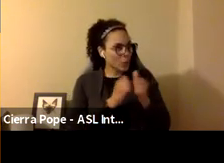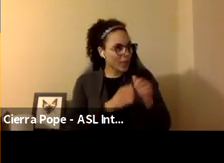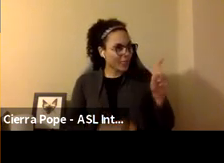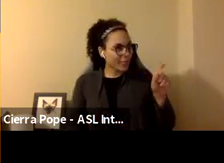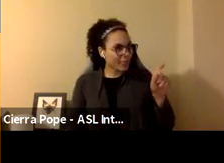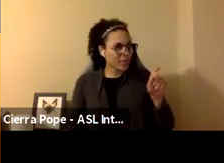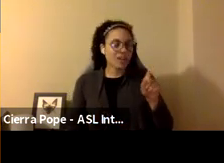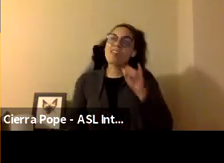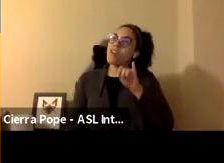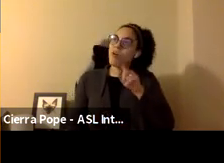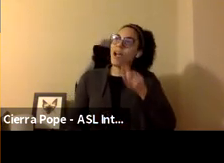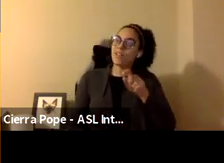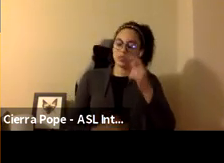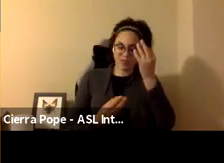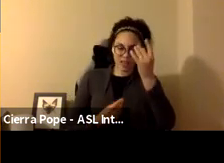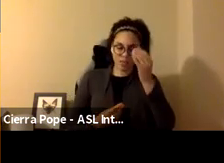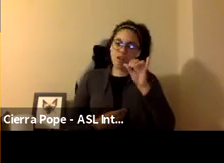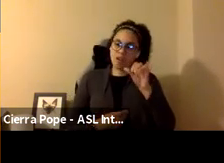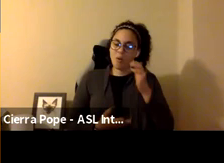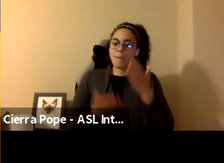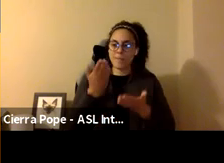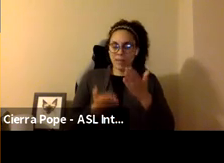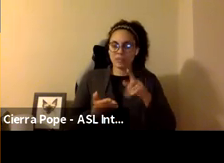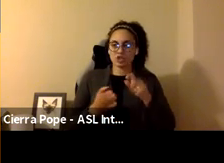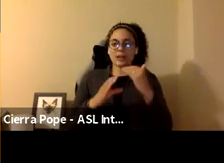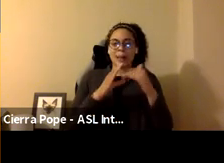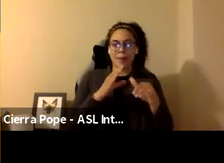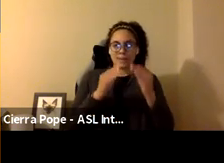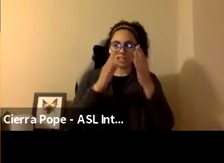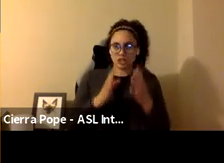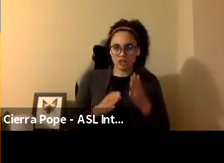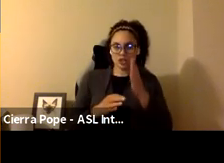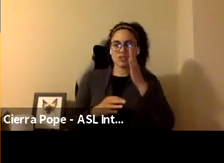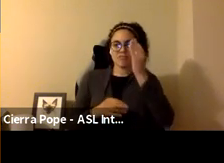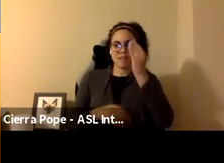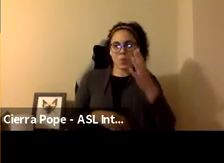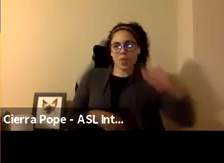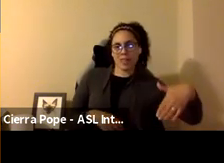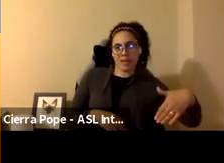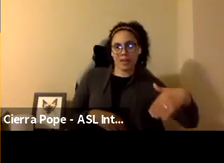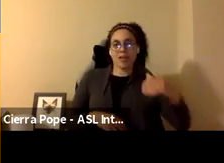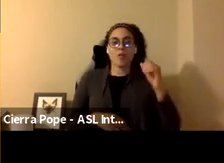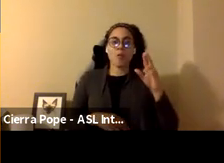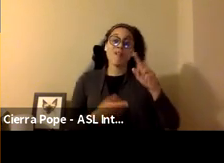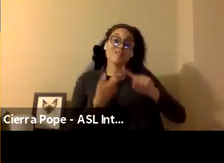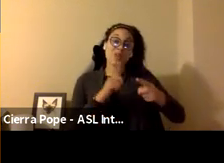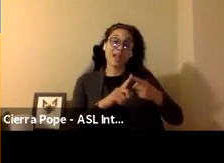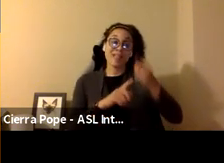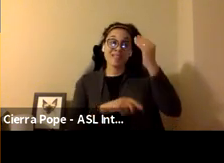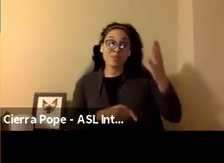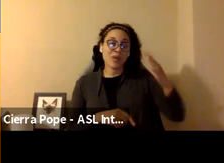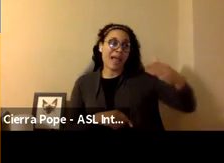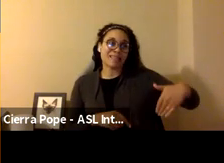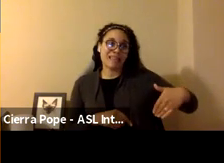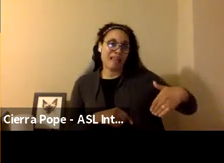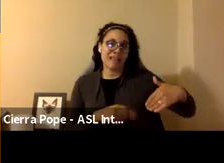have to think about, oh yeah, I probably should email my teacher and let them know that's going to be late. Or I need to let my friend know that I can't meet them. I should